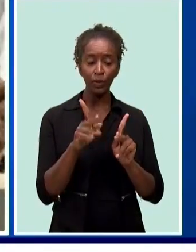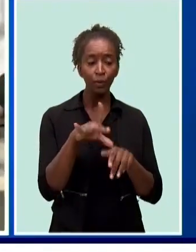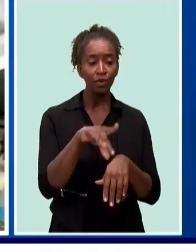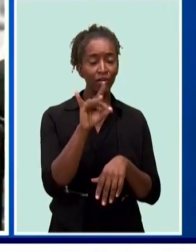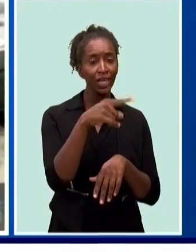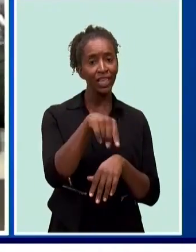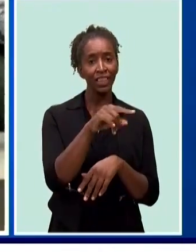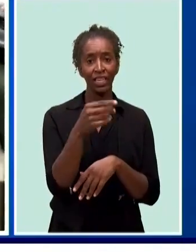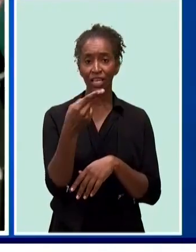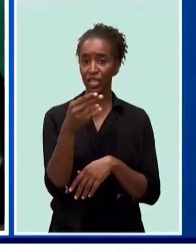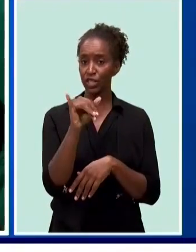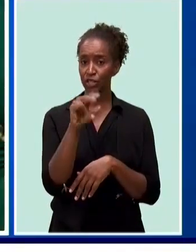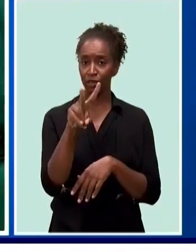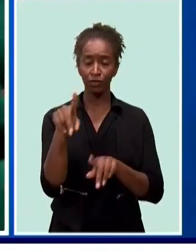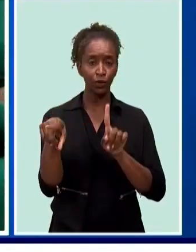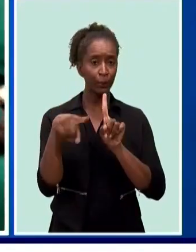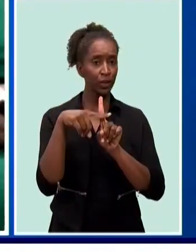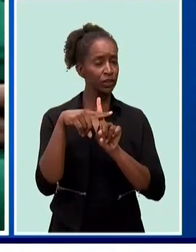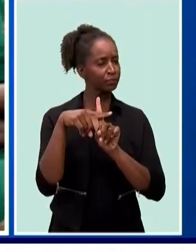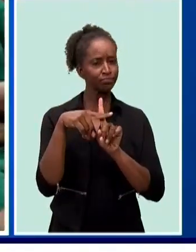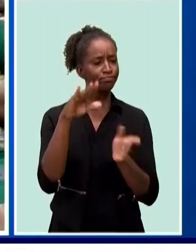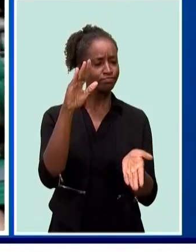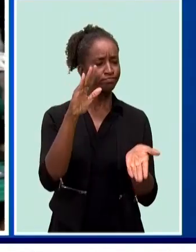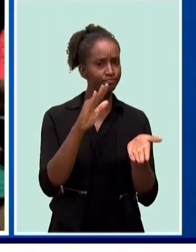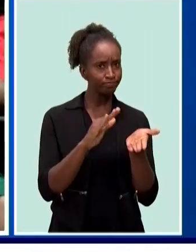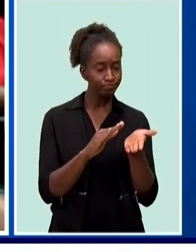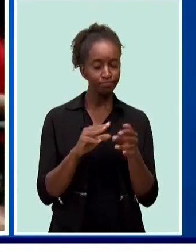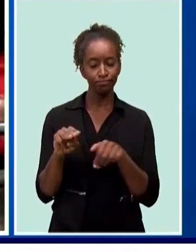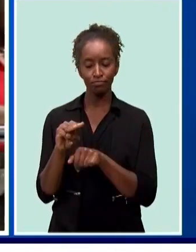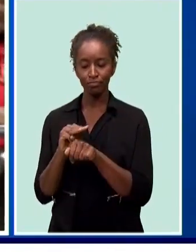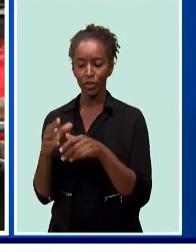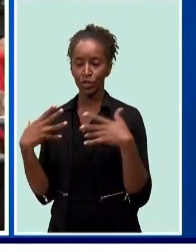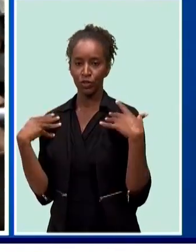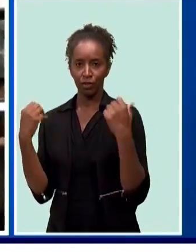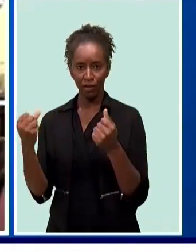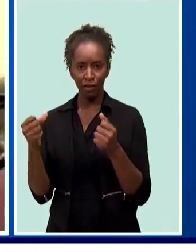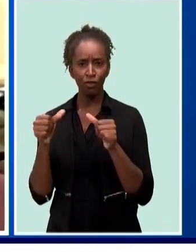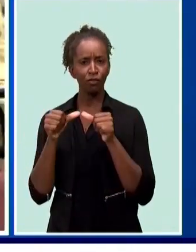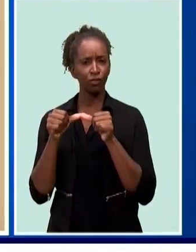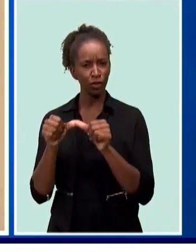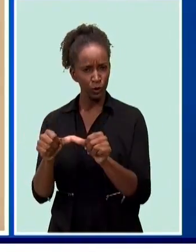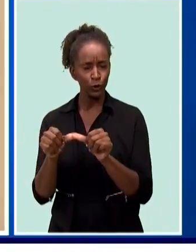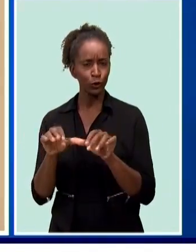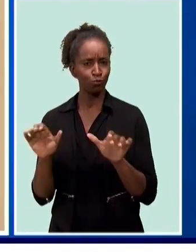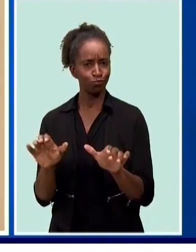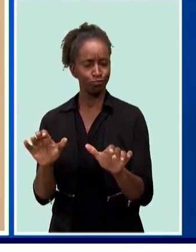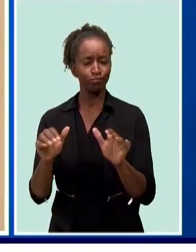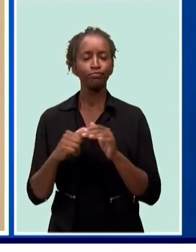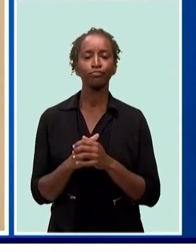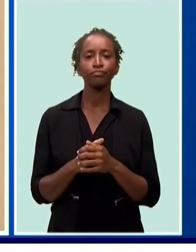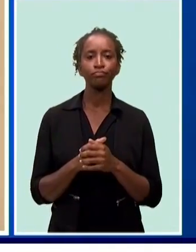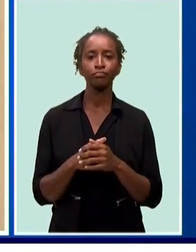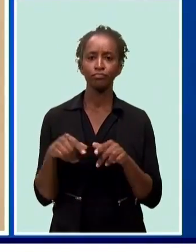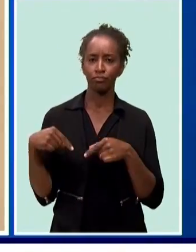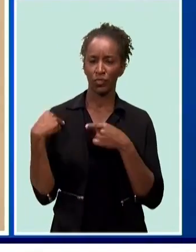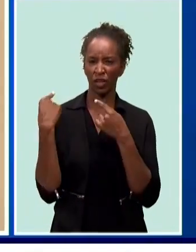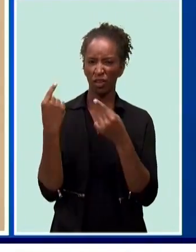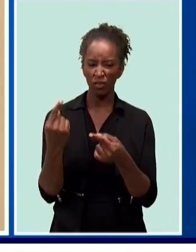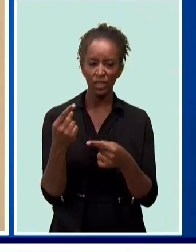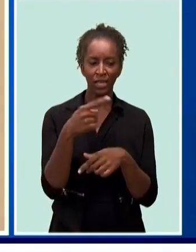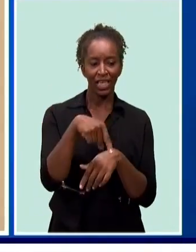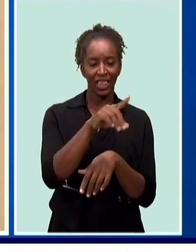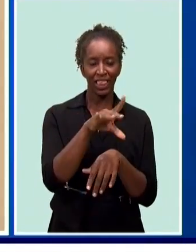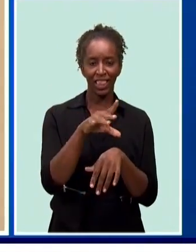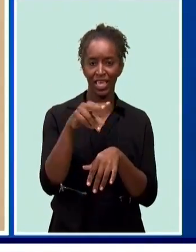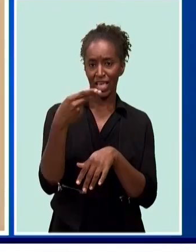the Ministry of Health is not relaxing its efforts. Over the previous decade or so, the incidence rates have been declining, albeit